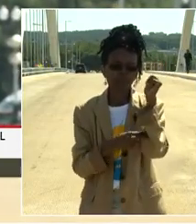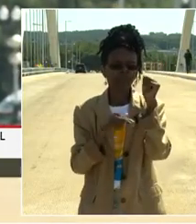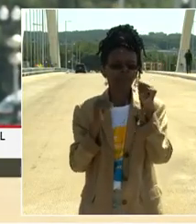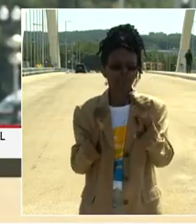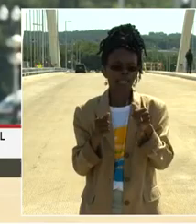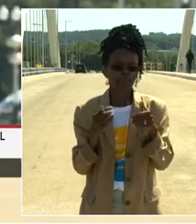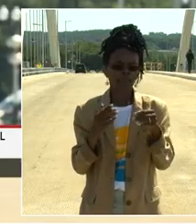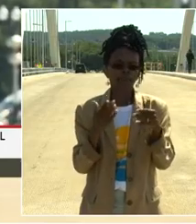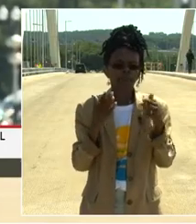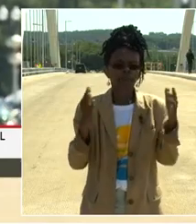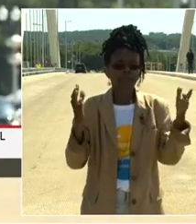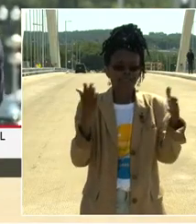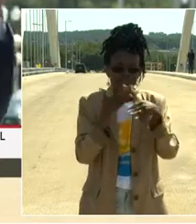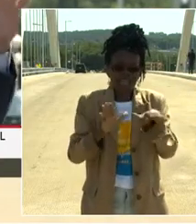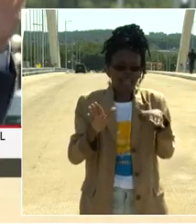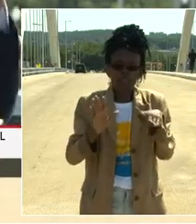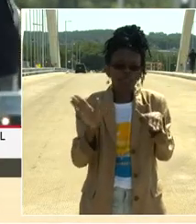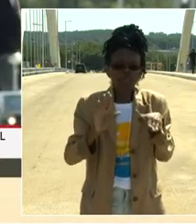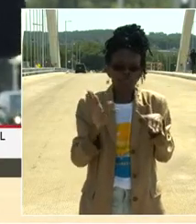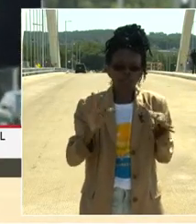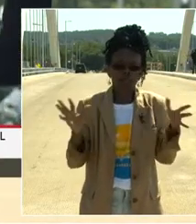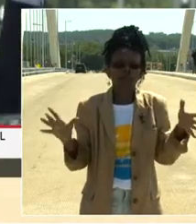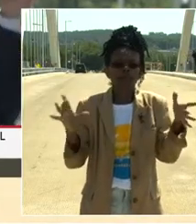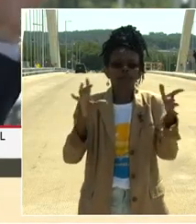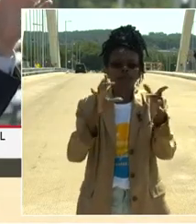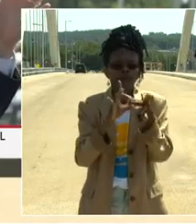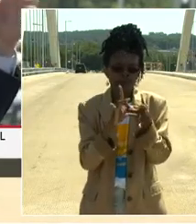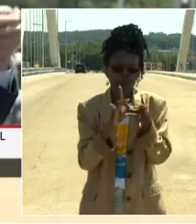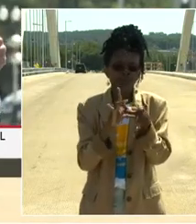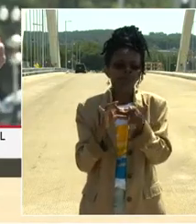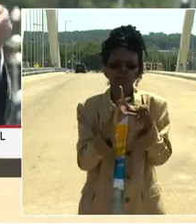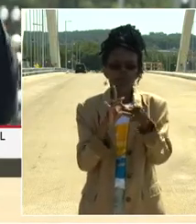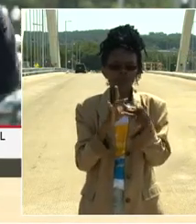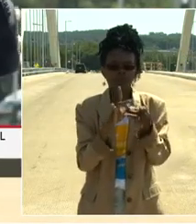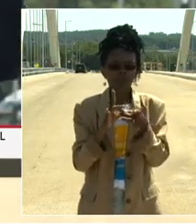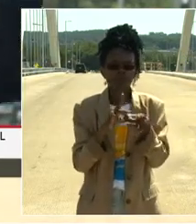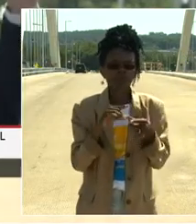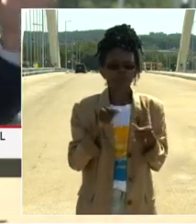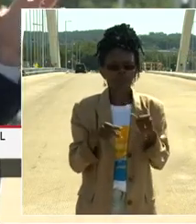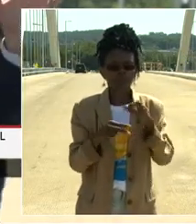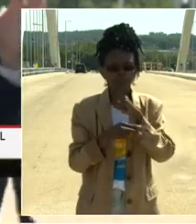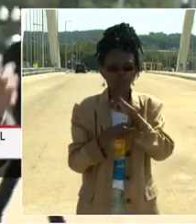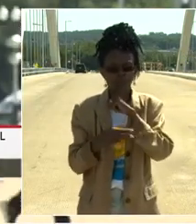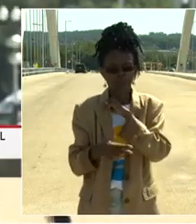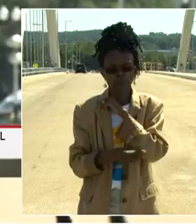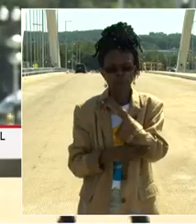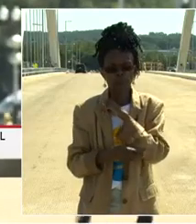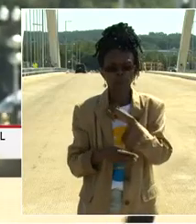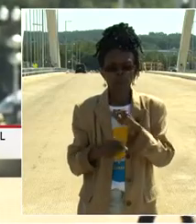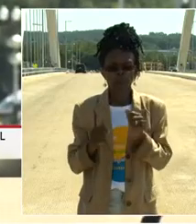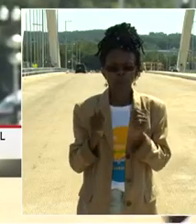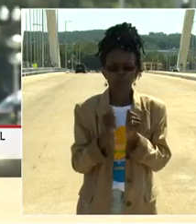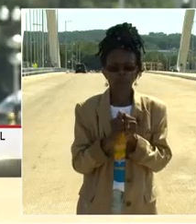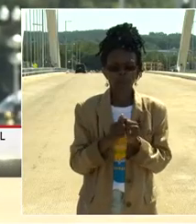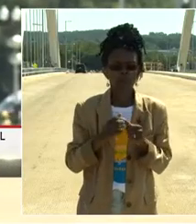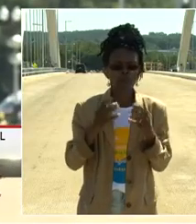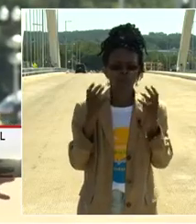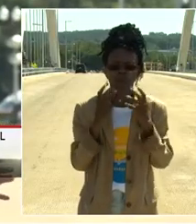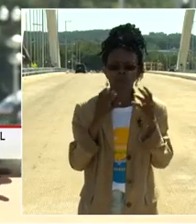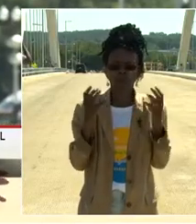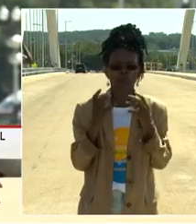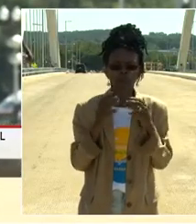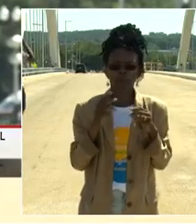here. This bridge, with its, thank you, amazing spans, it